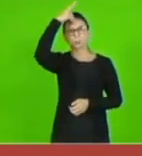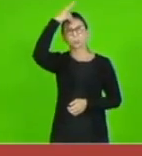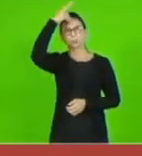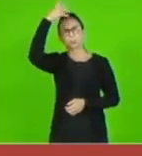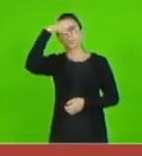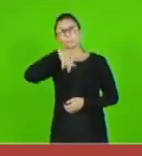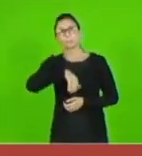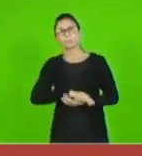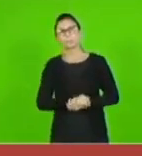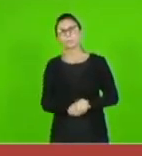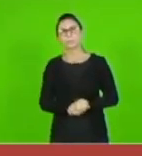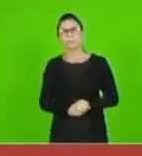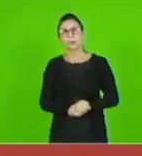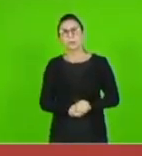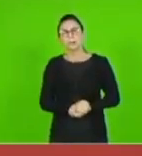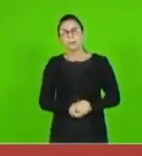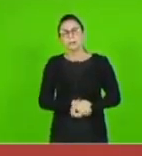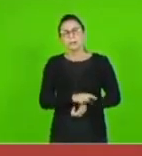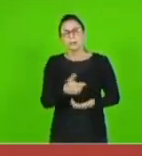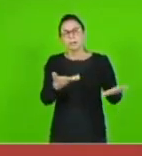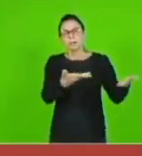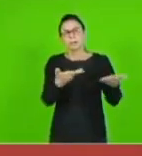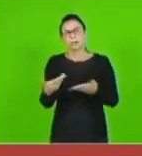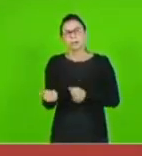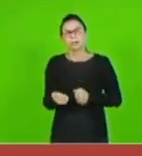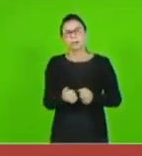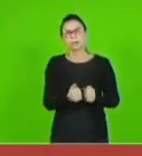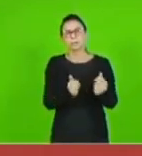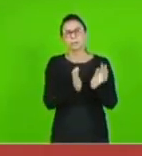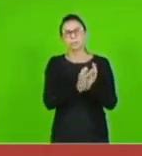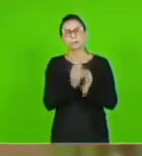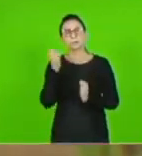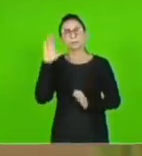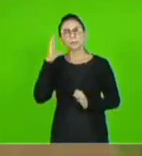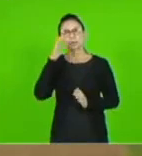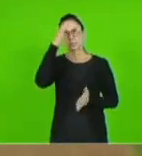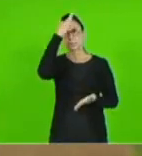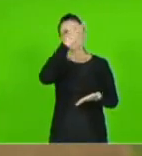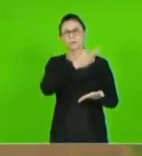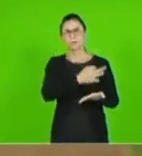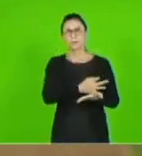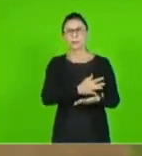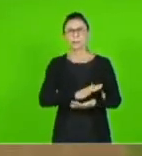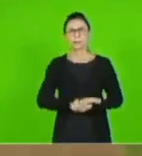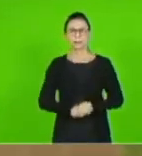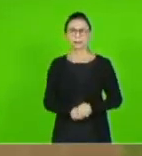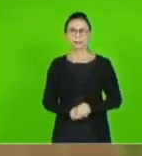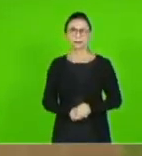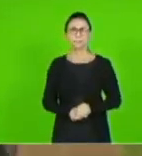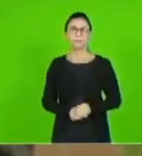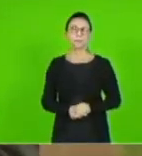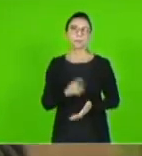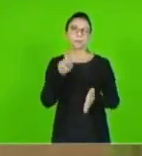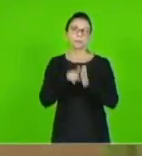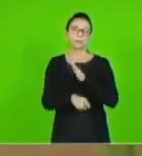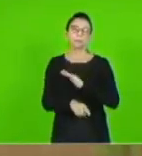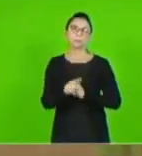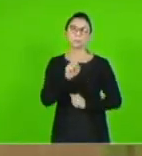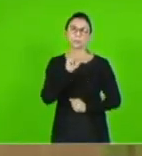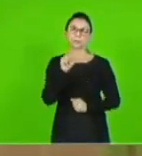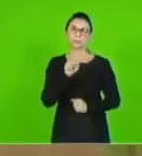that a gift from the Holy Spirit, I want you to tell me,